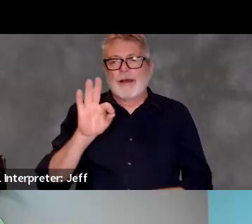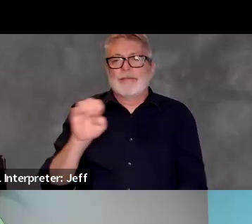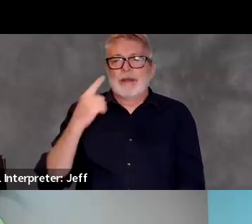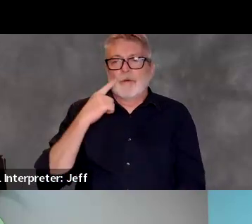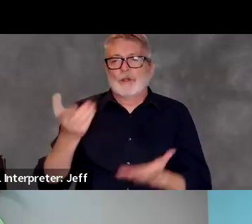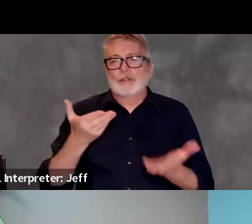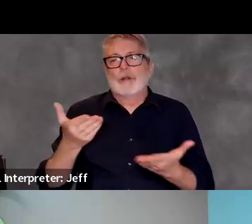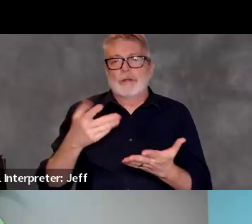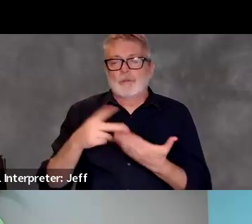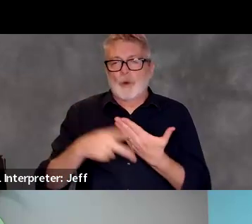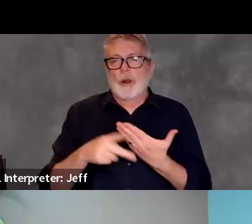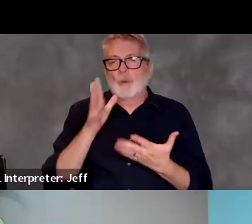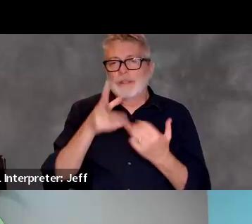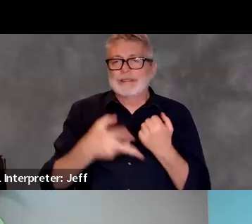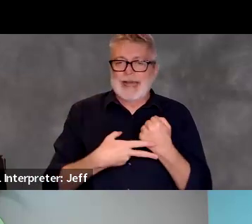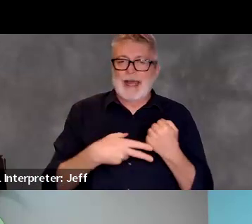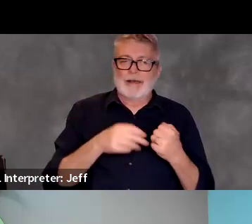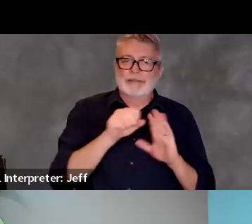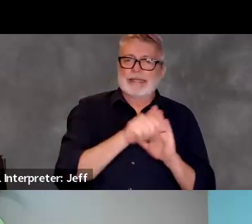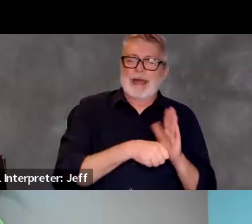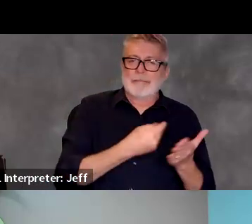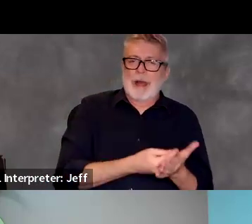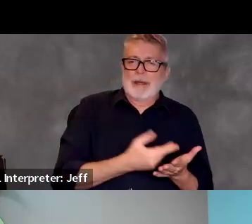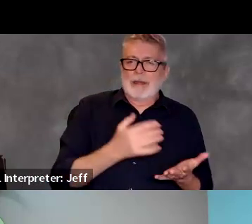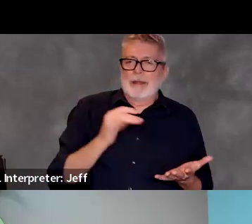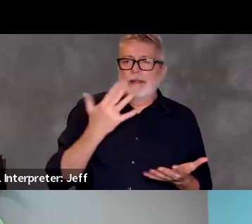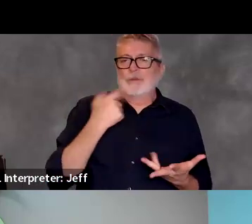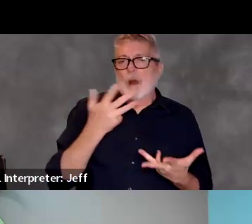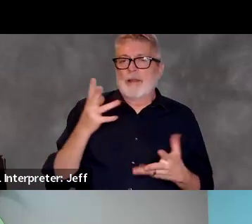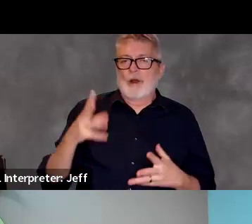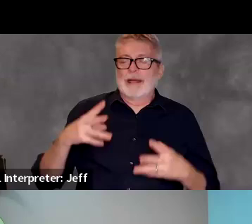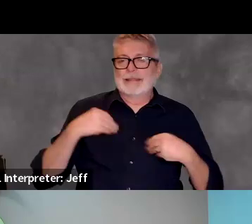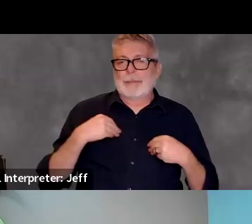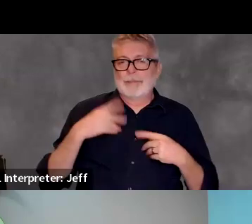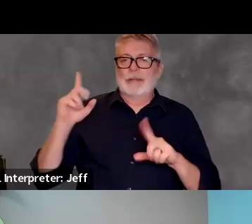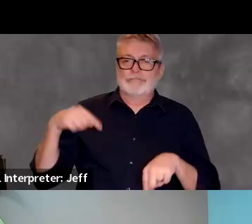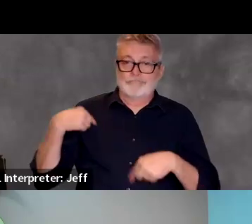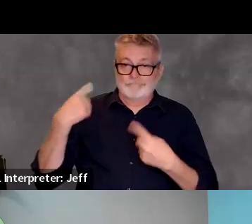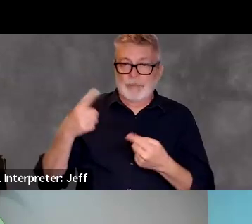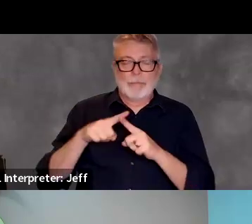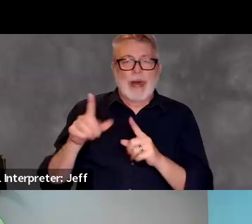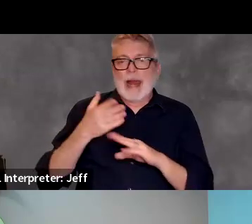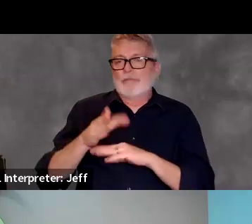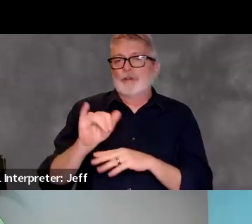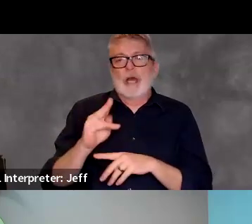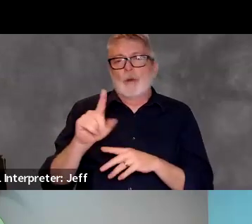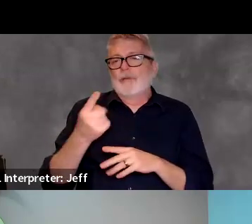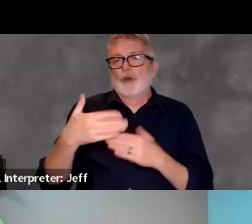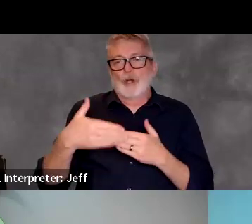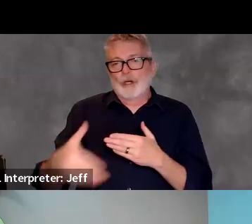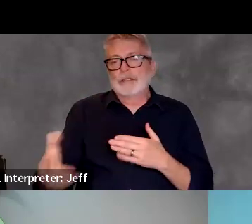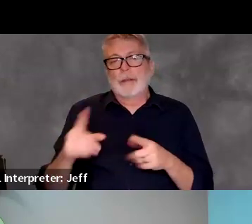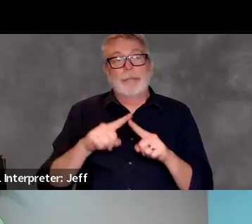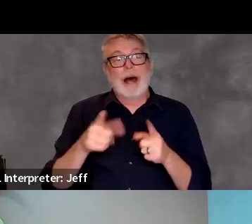programs save the state money. So that's why they're kind of being grandfathered in. But the reason that locking the state